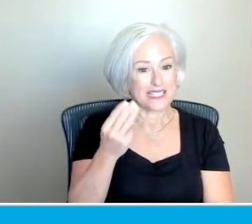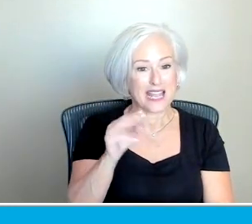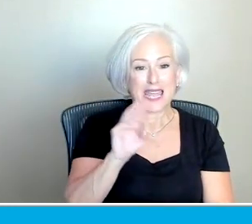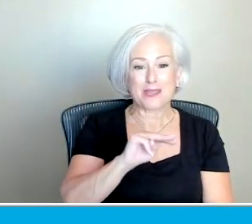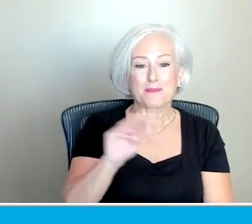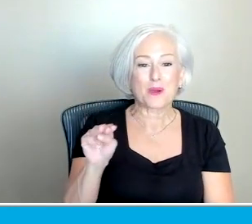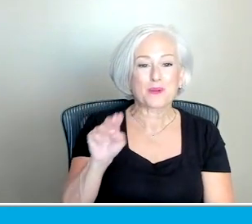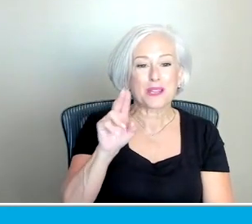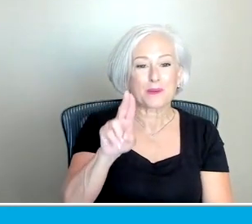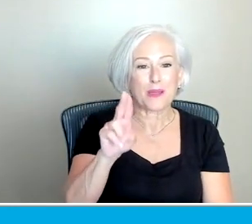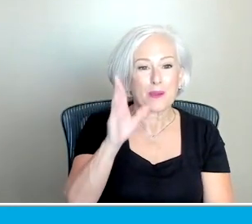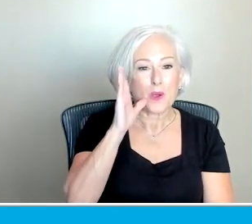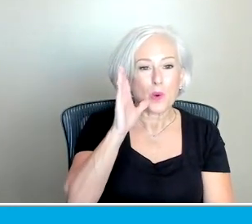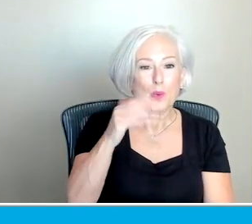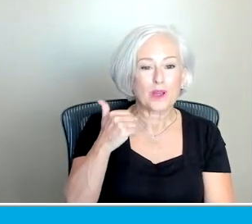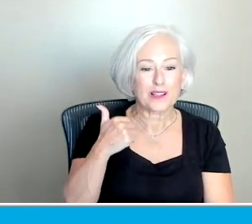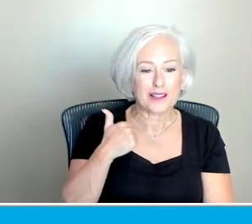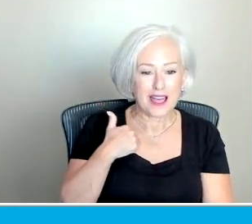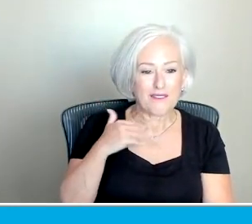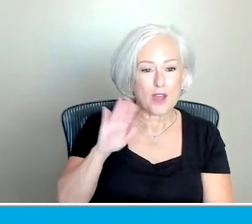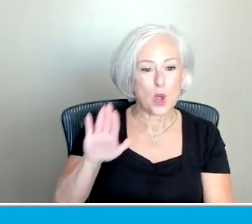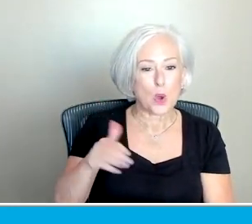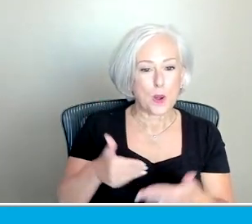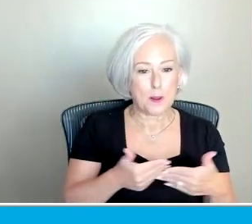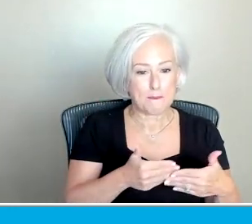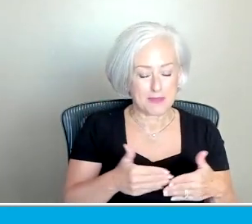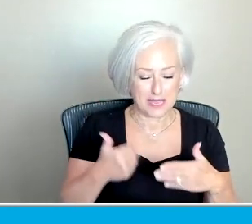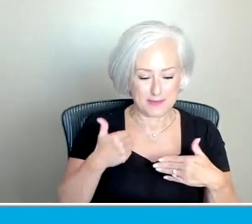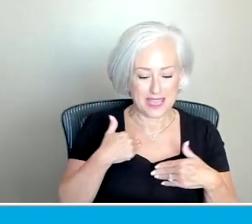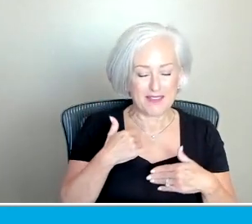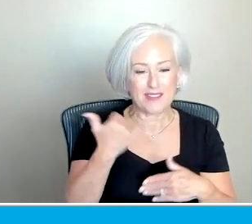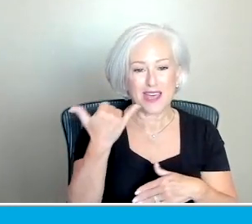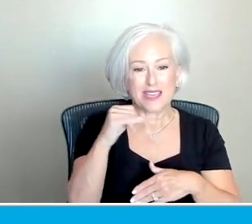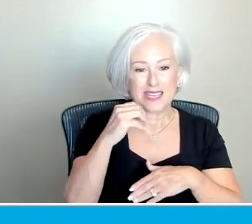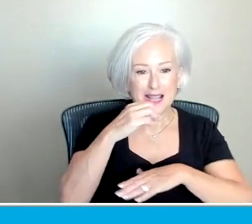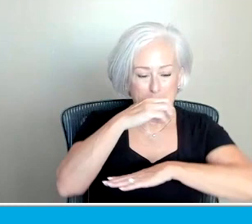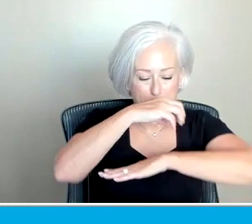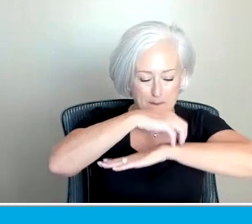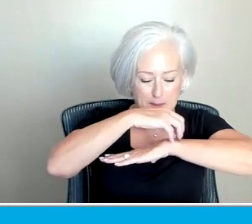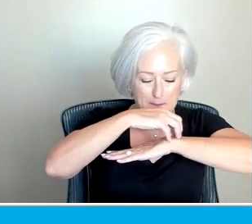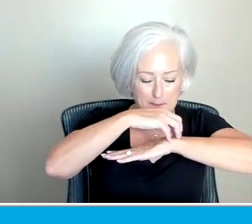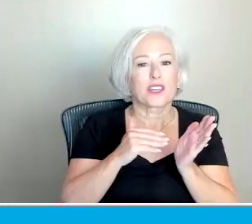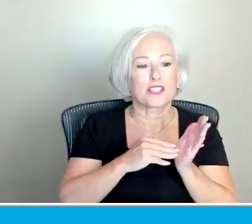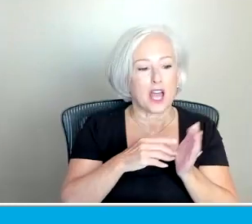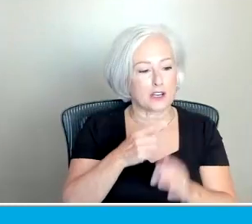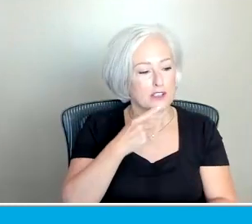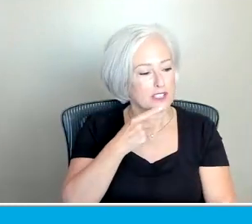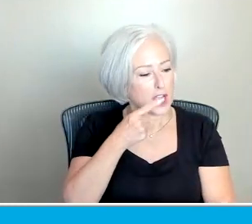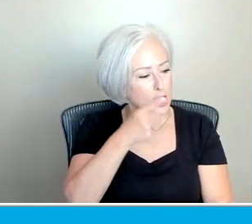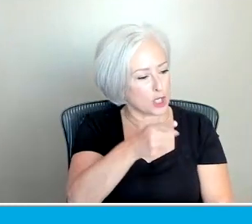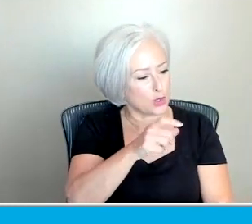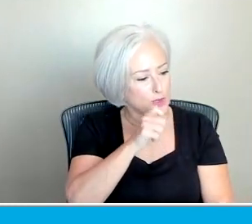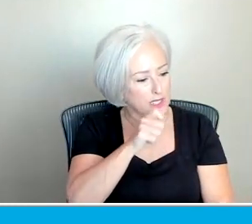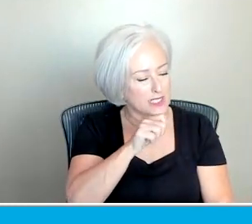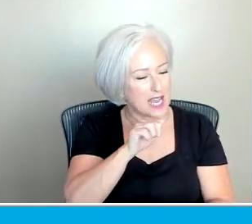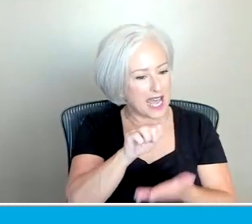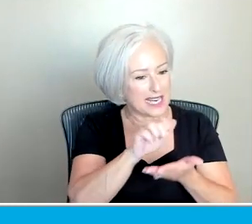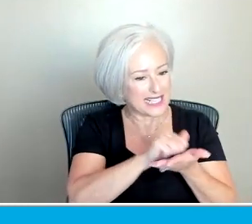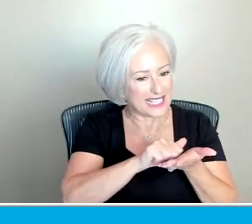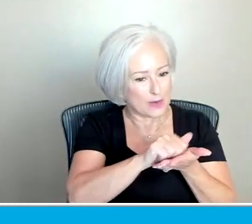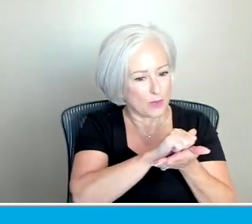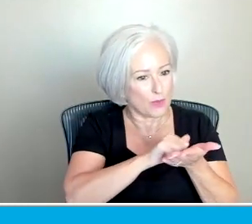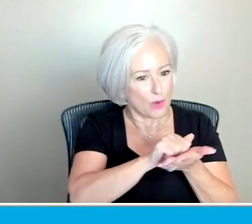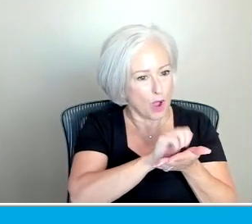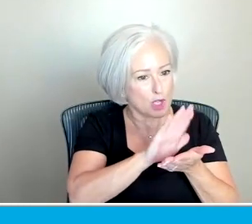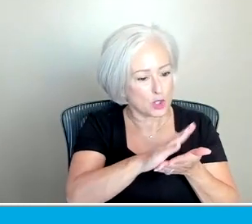her baby developed yellow bumps on her skin, this mother says doctors accused her of not bathing her enough. The power of a